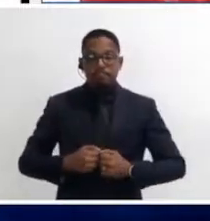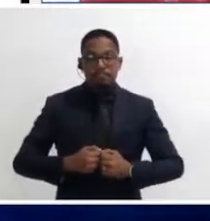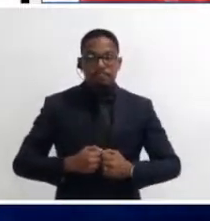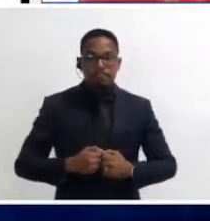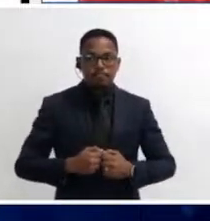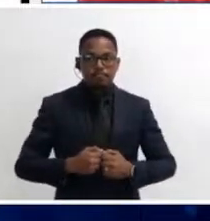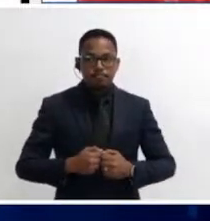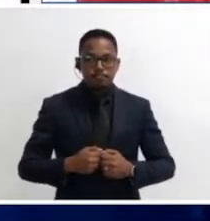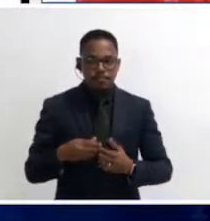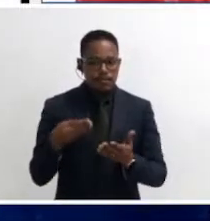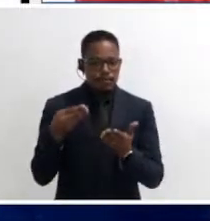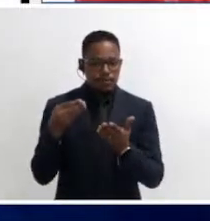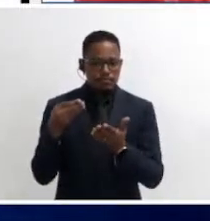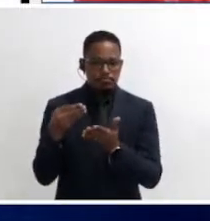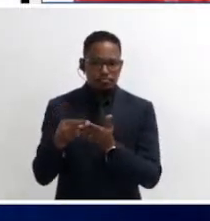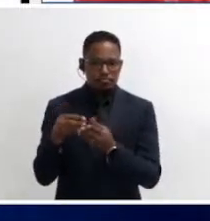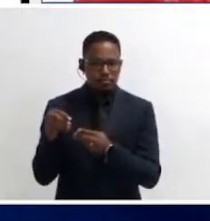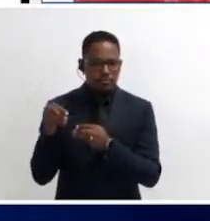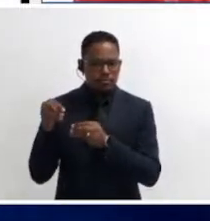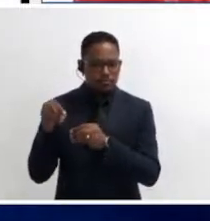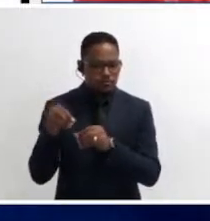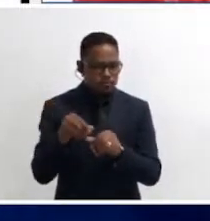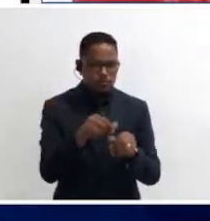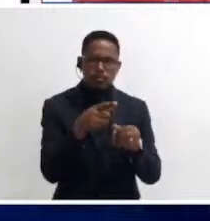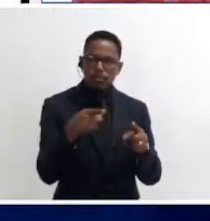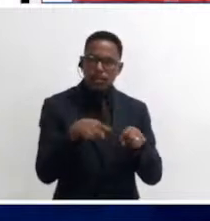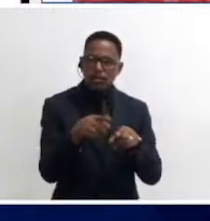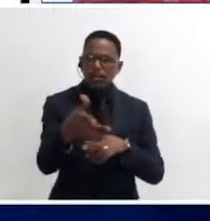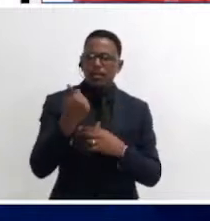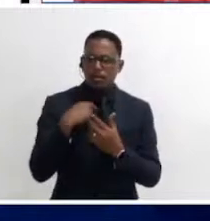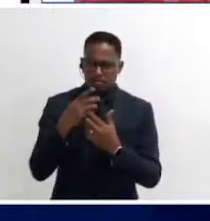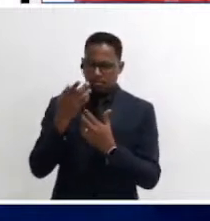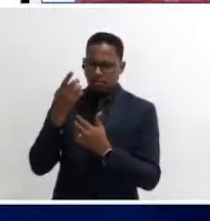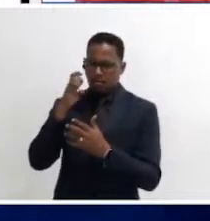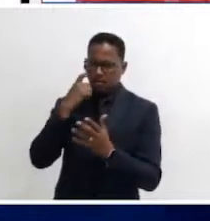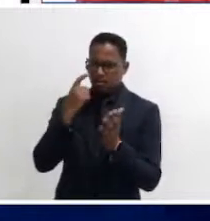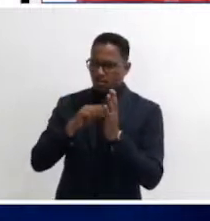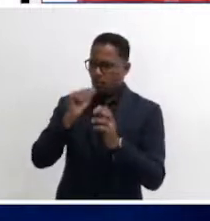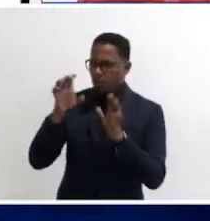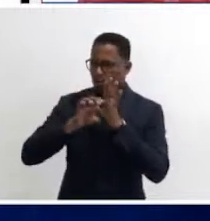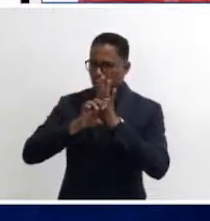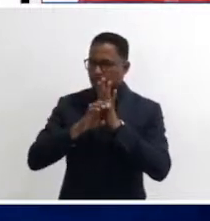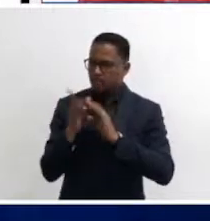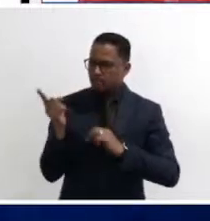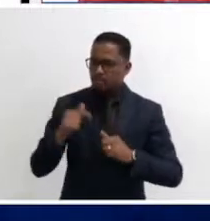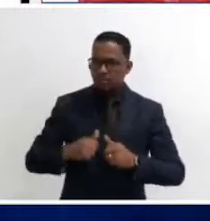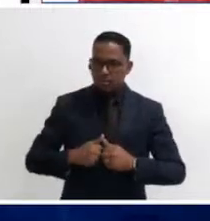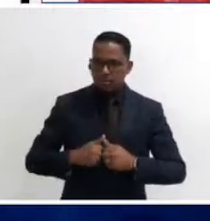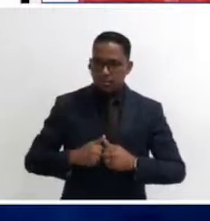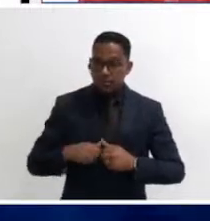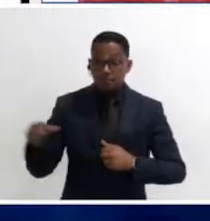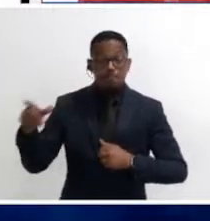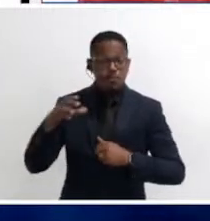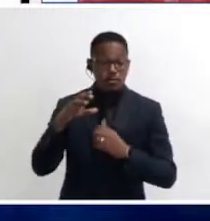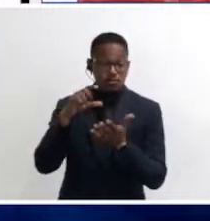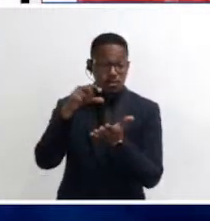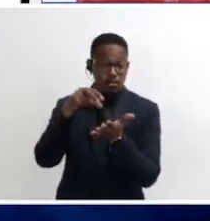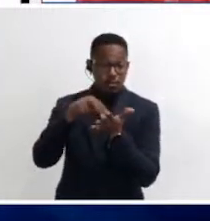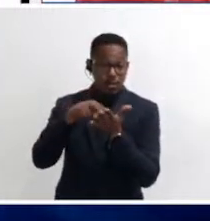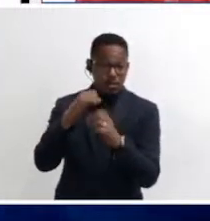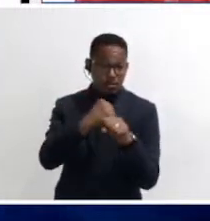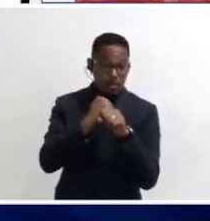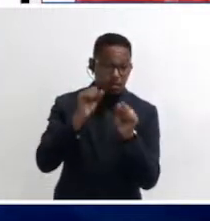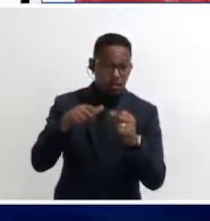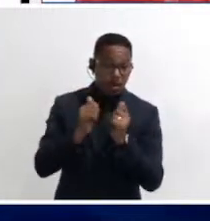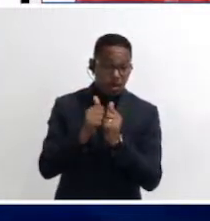So these are just some examples of, how a chip might be protected. So what you're